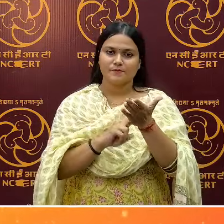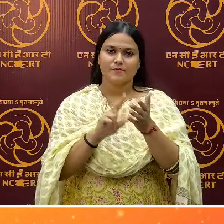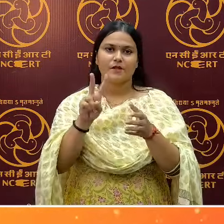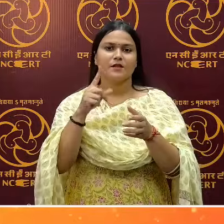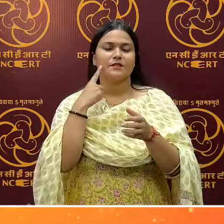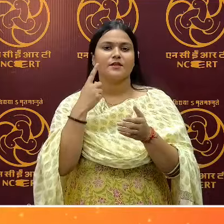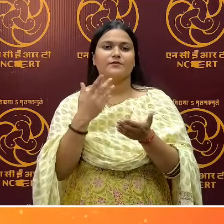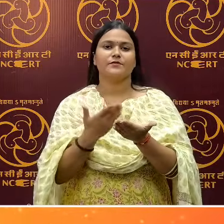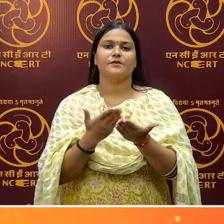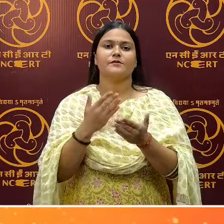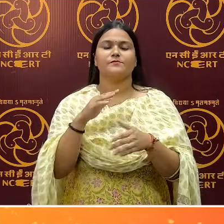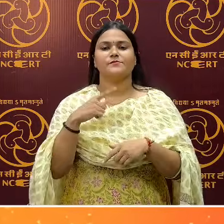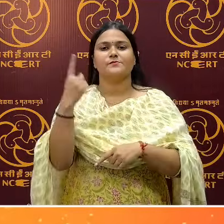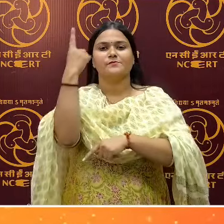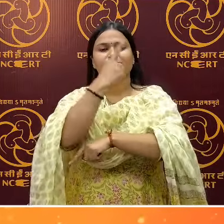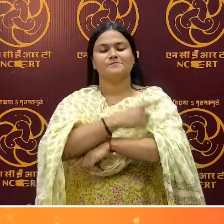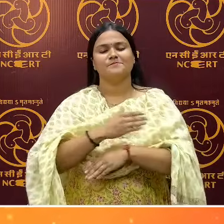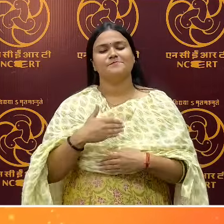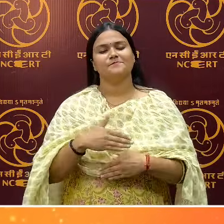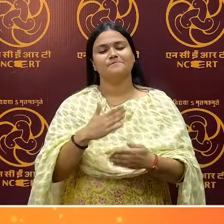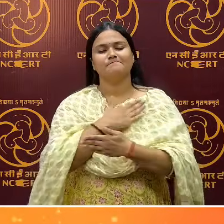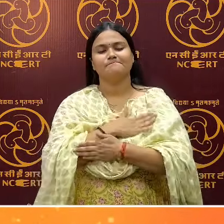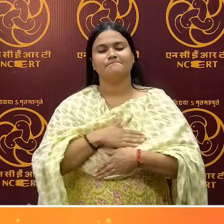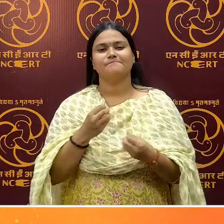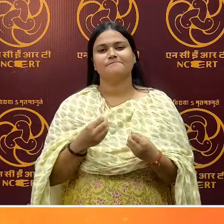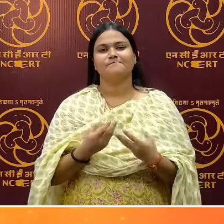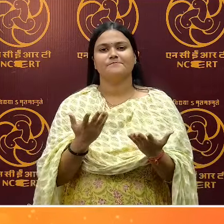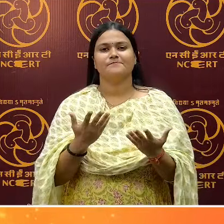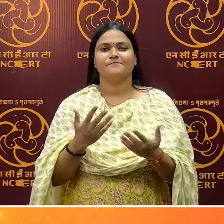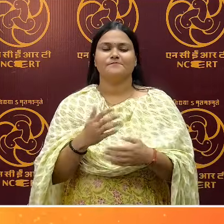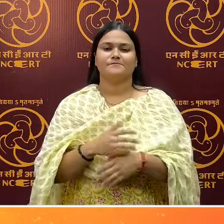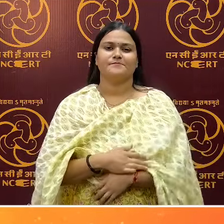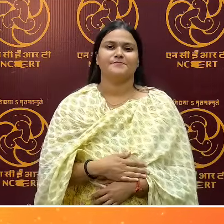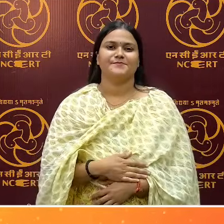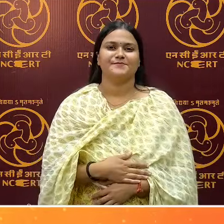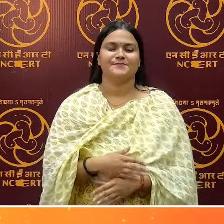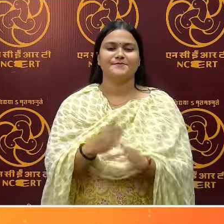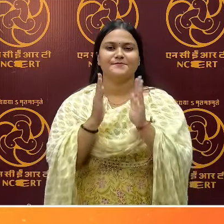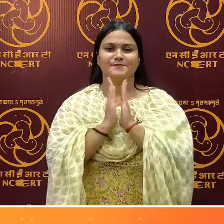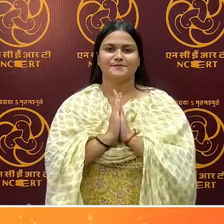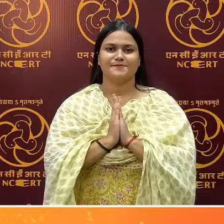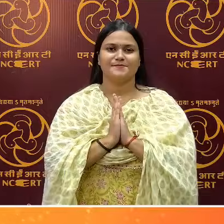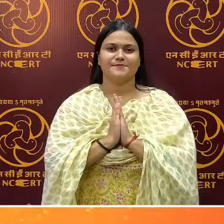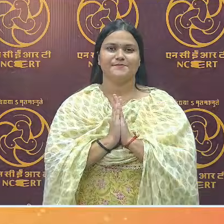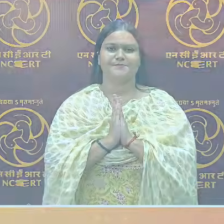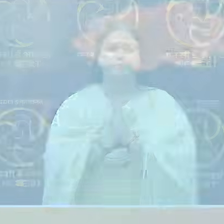take a leave of you. Have a great day ahead. Take care and be healthy and be happy. Namaskar.